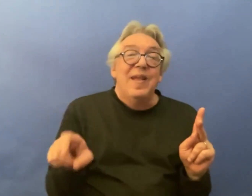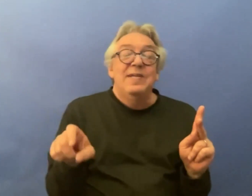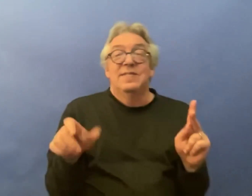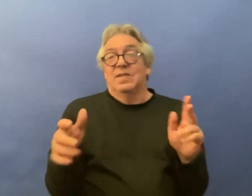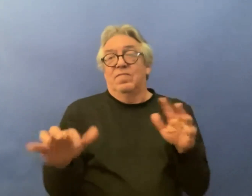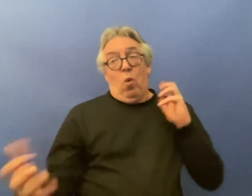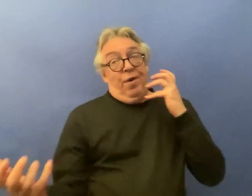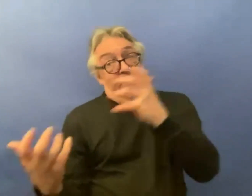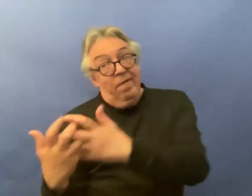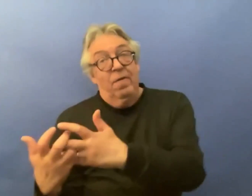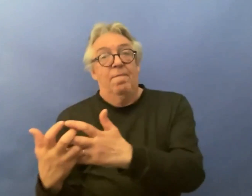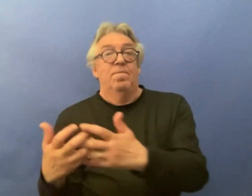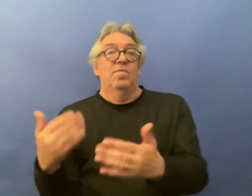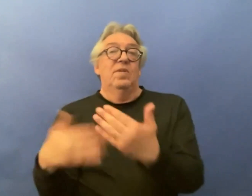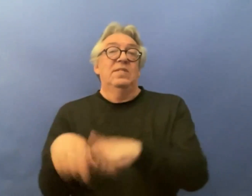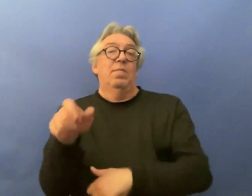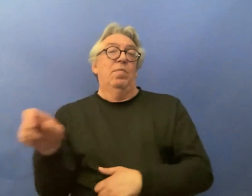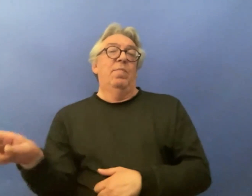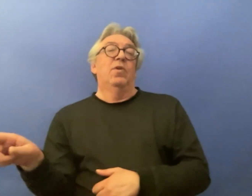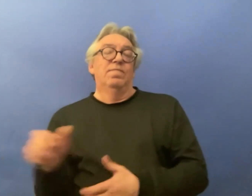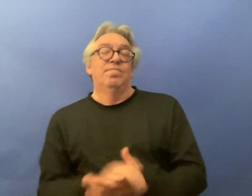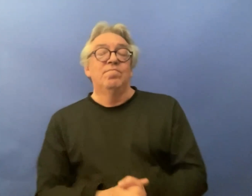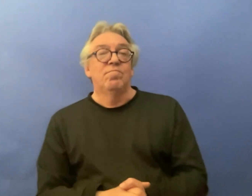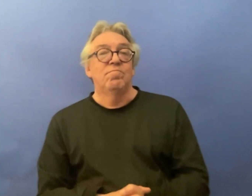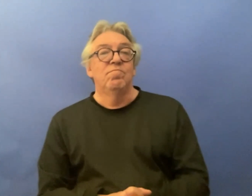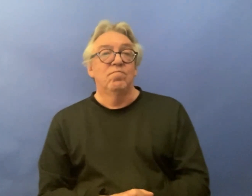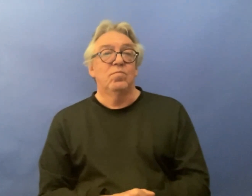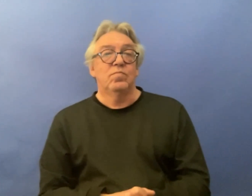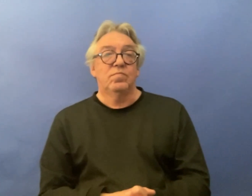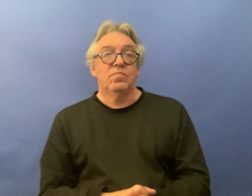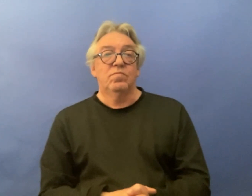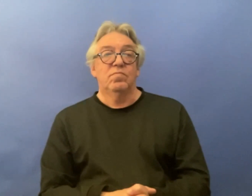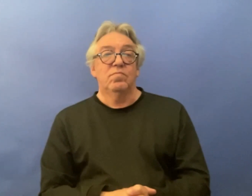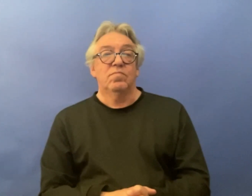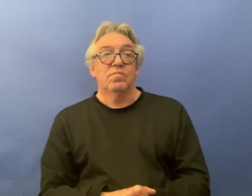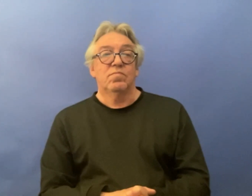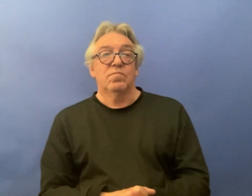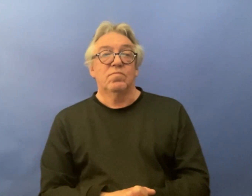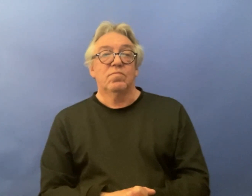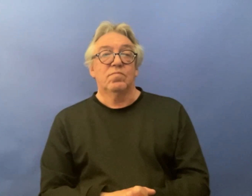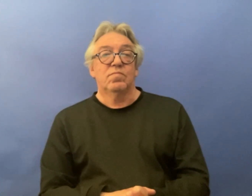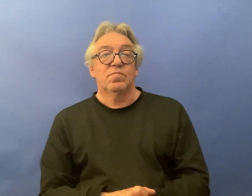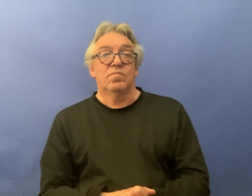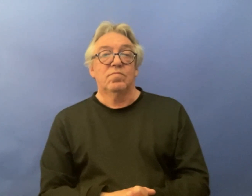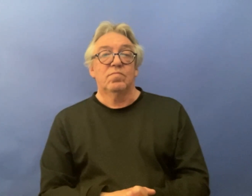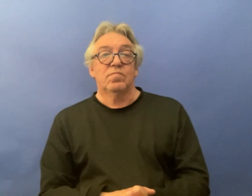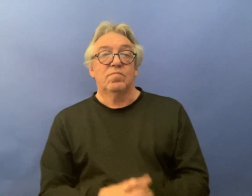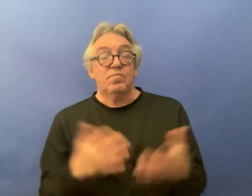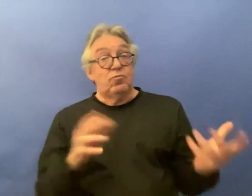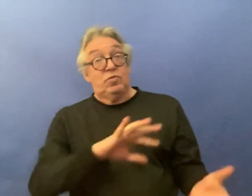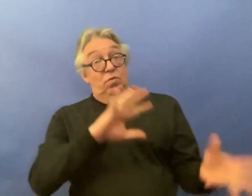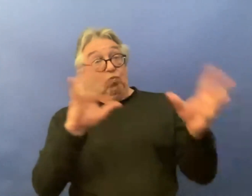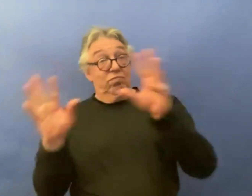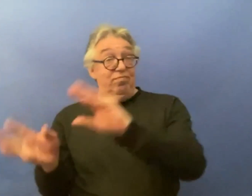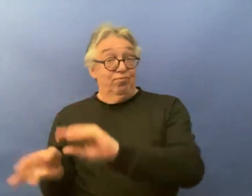measures that can be put into place when it comes to persons with disabilities. So this is some